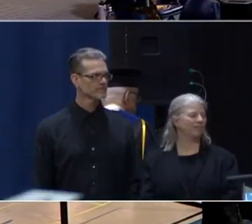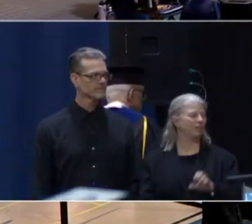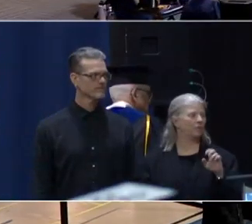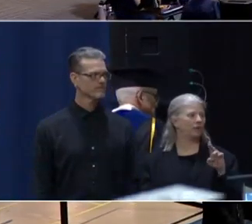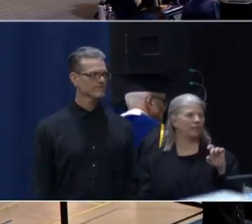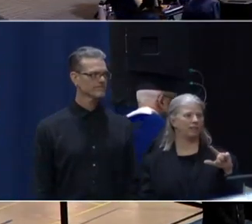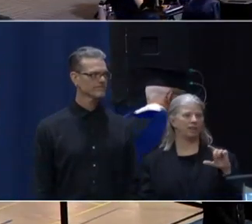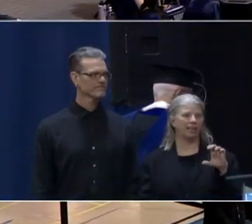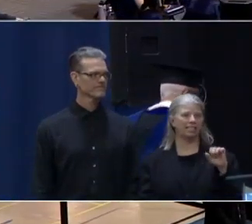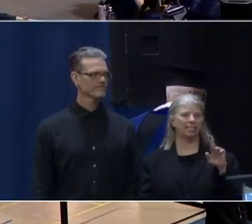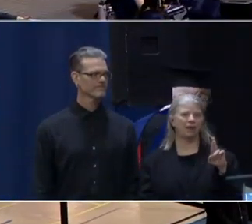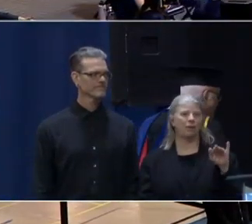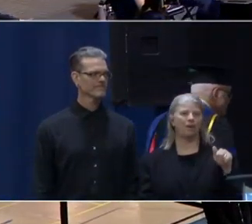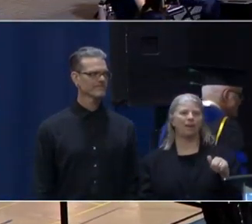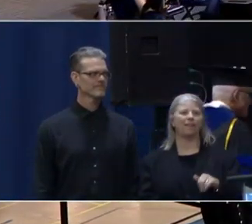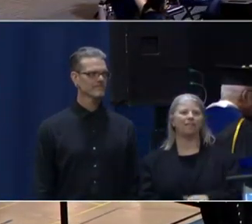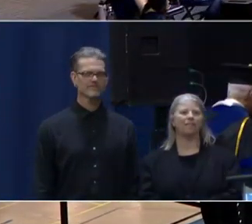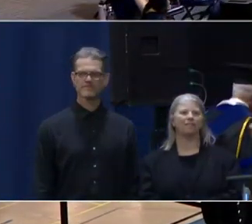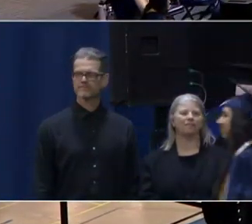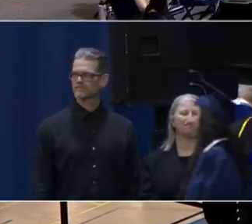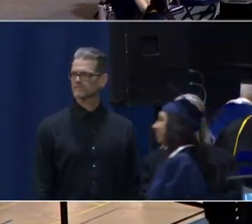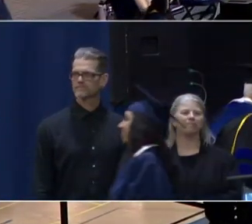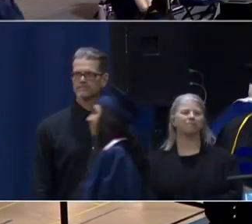Crystal Quesada.